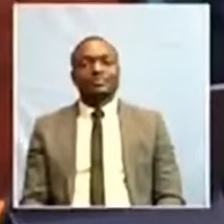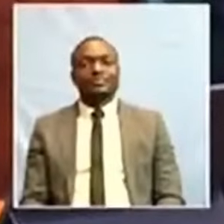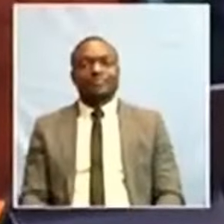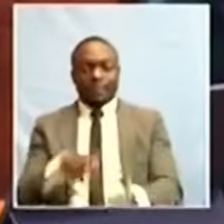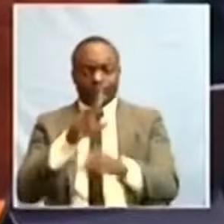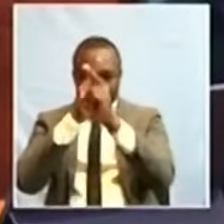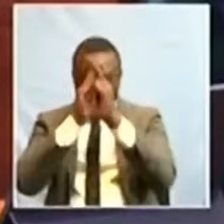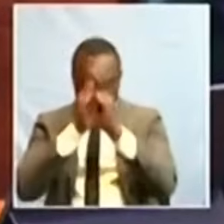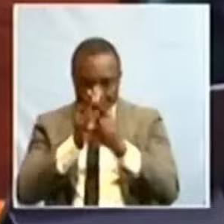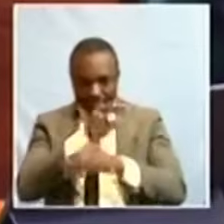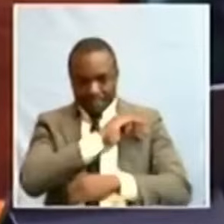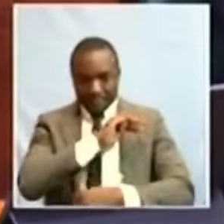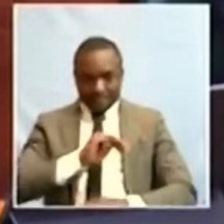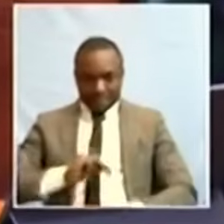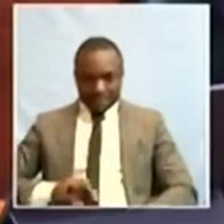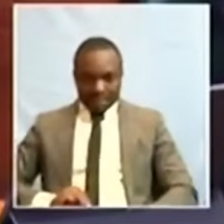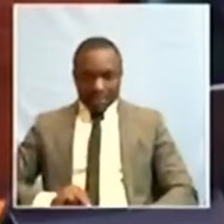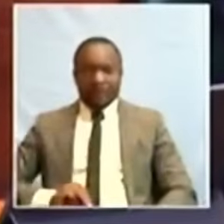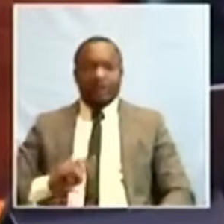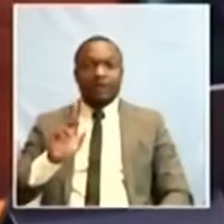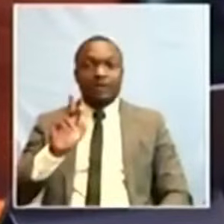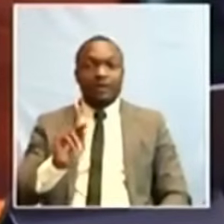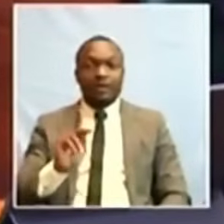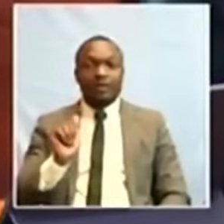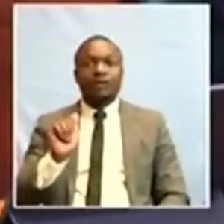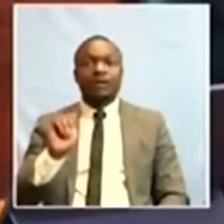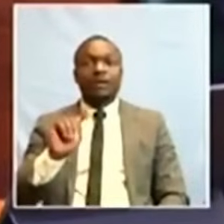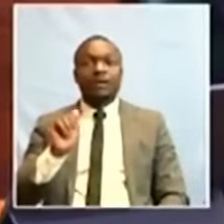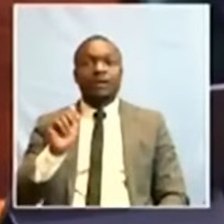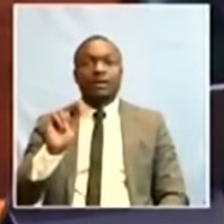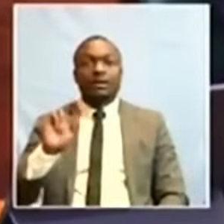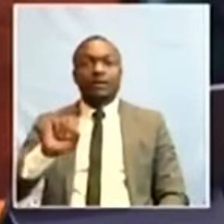The Honorable Member for Kantanshi.